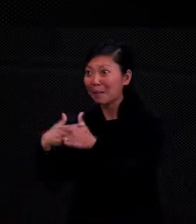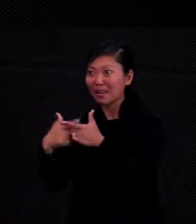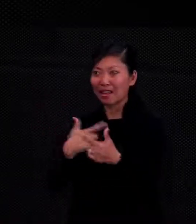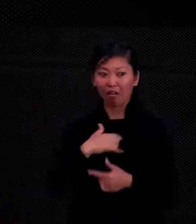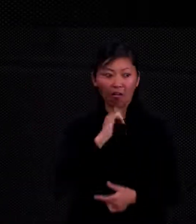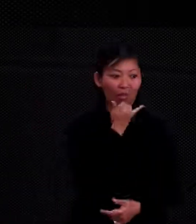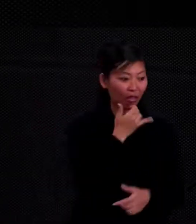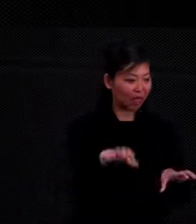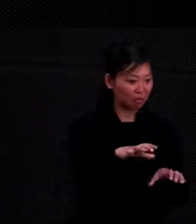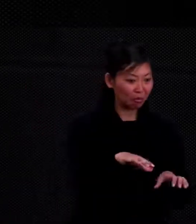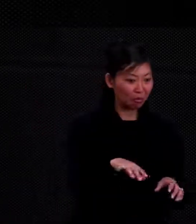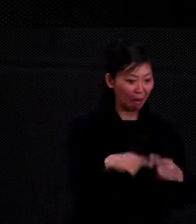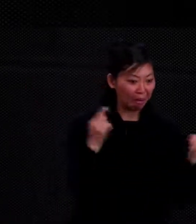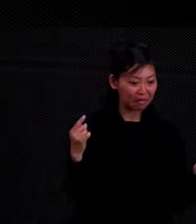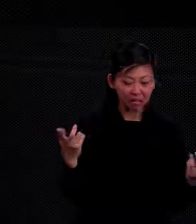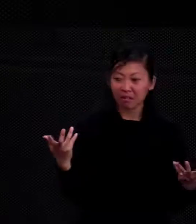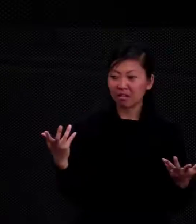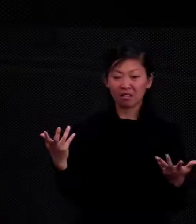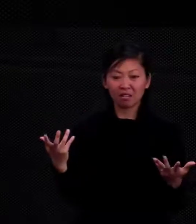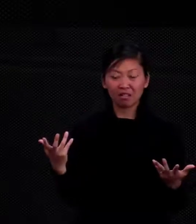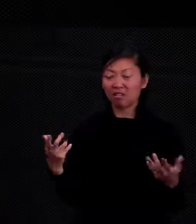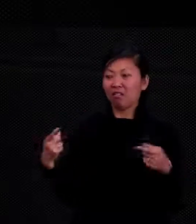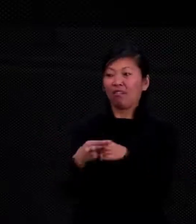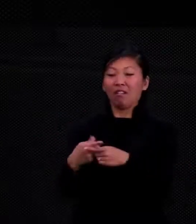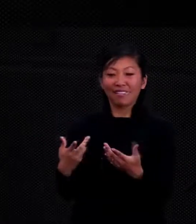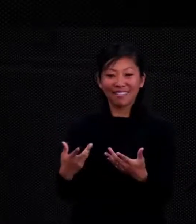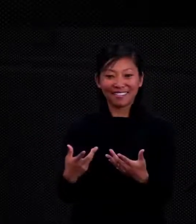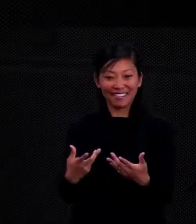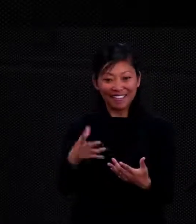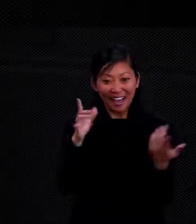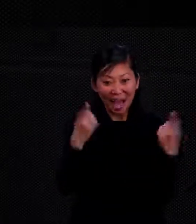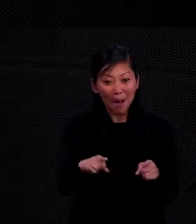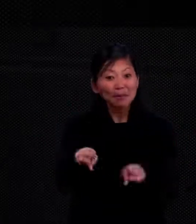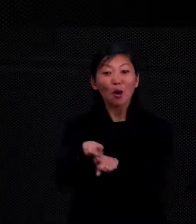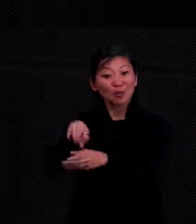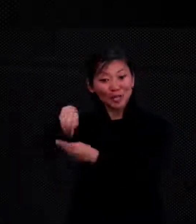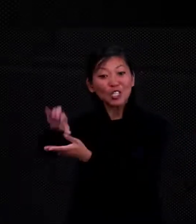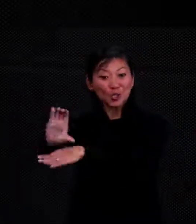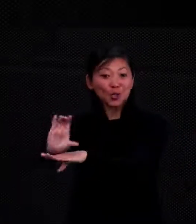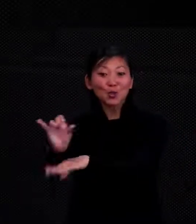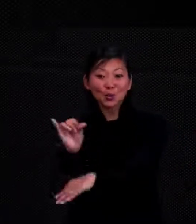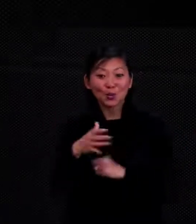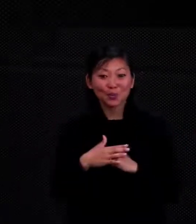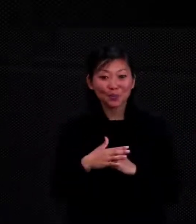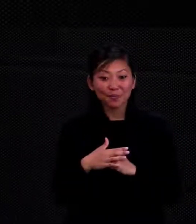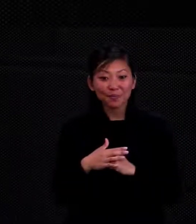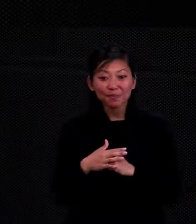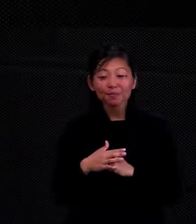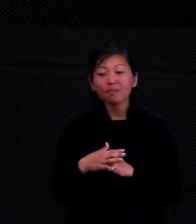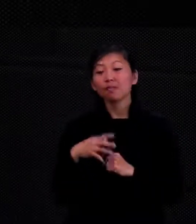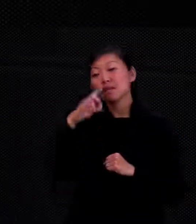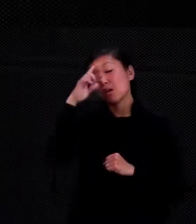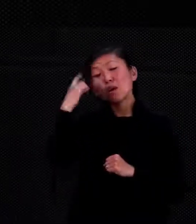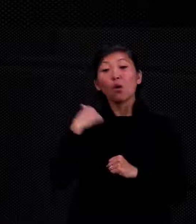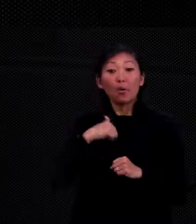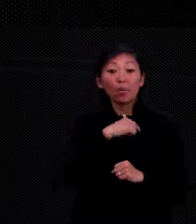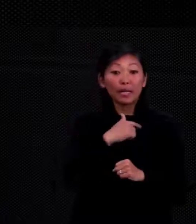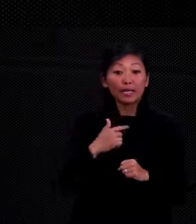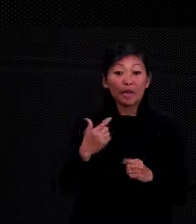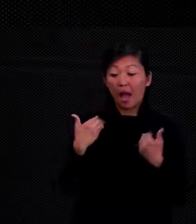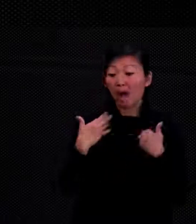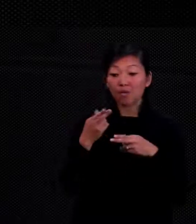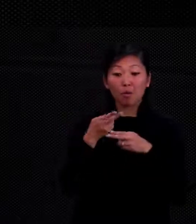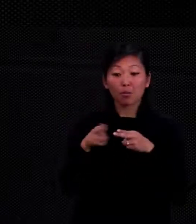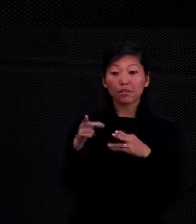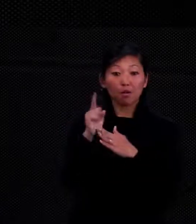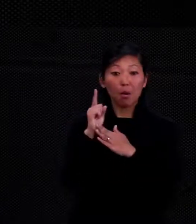I think also exists in the church. We see moments of utter clarity where we are getting a glimpse of the future kingdom brought into